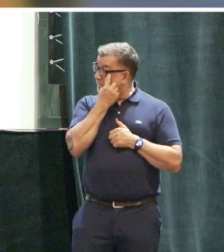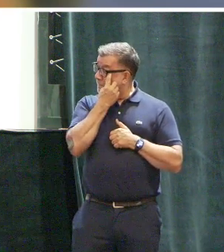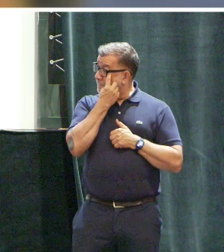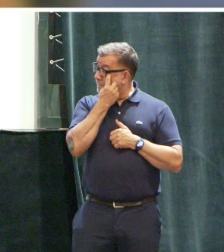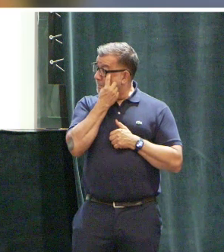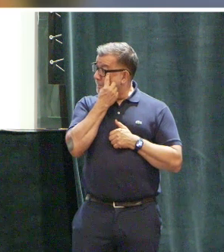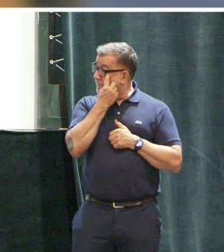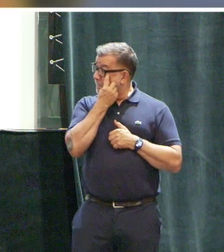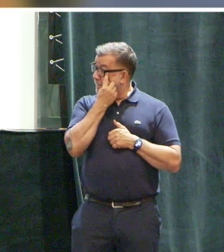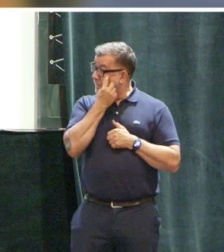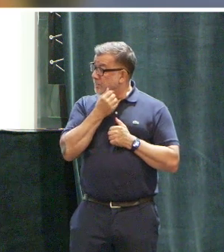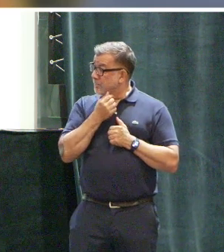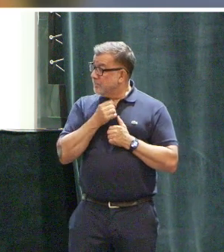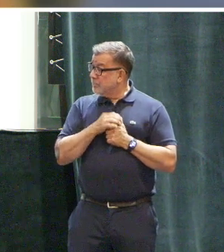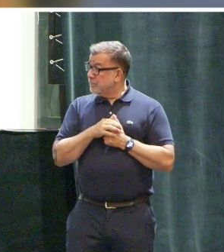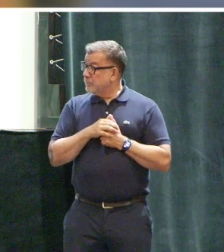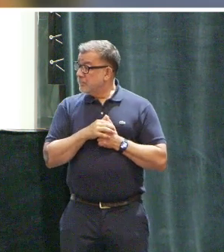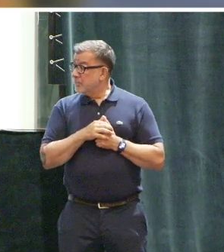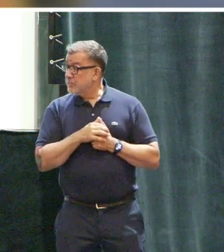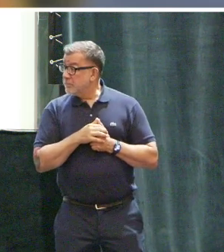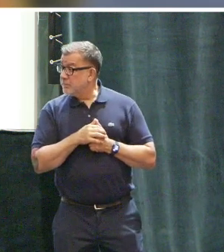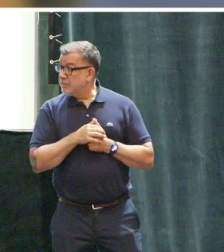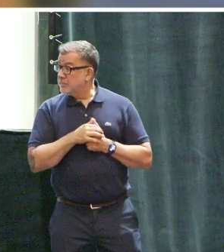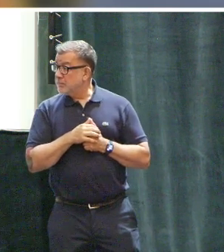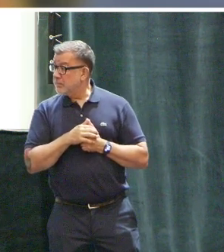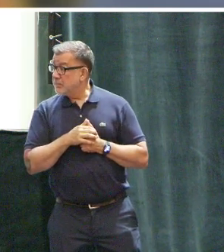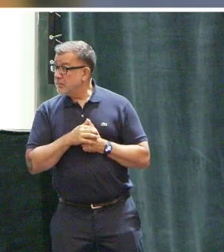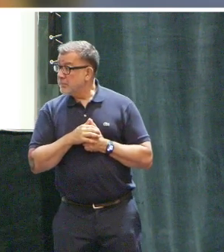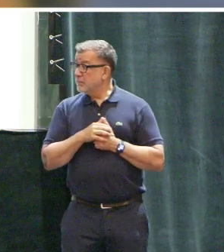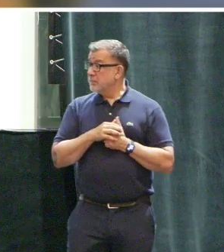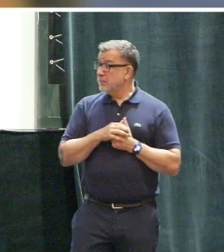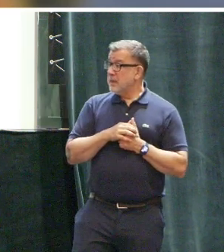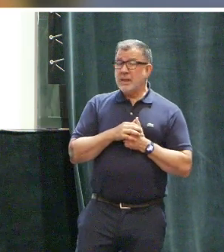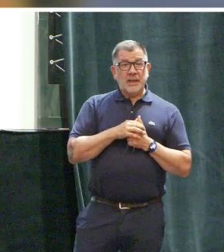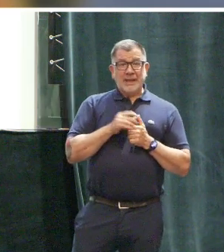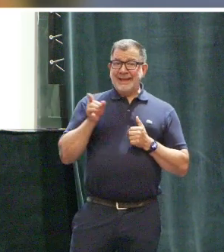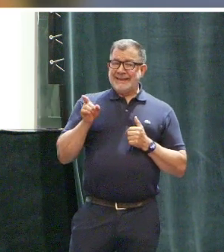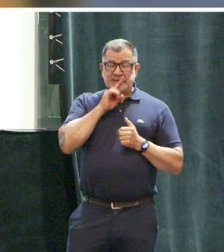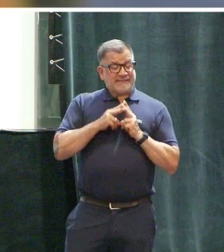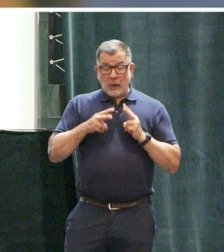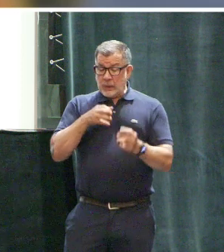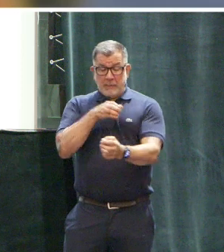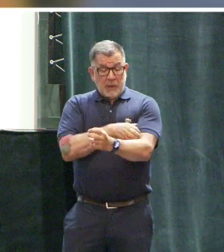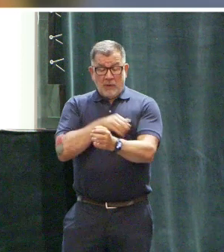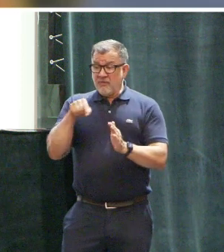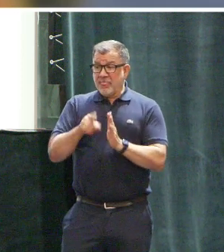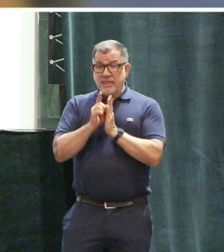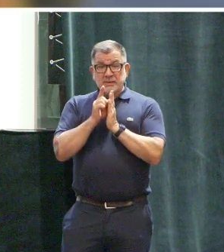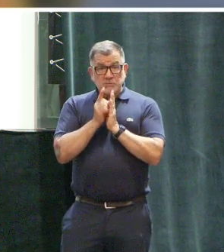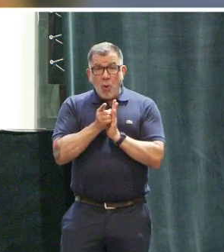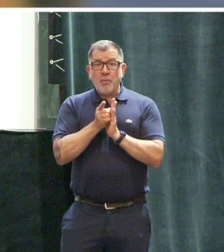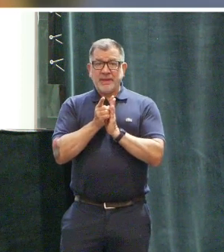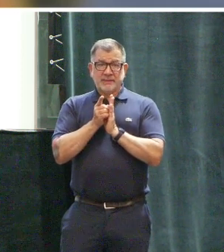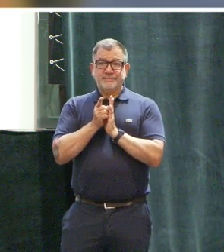extremely powerful right now in this moment with the heat dome that we're experiencing. And of course, if there was a way to do